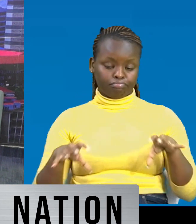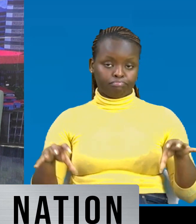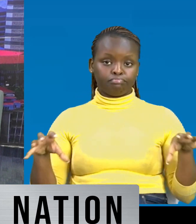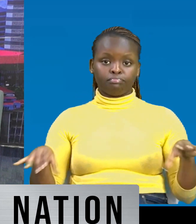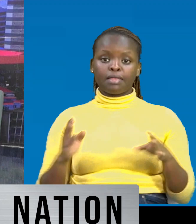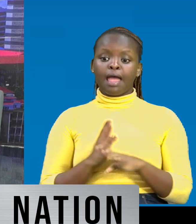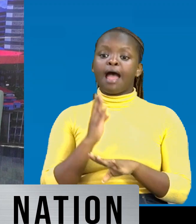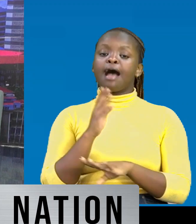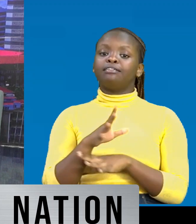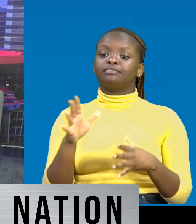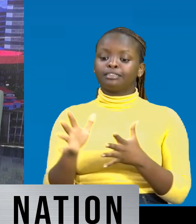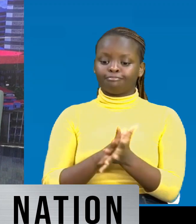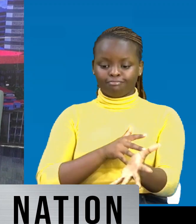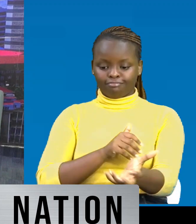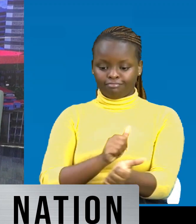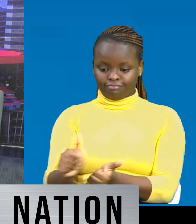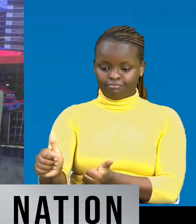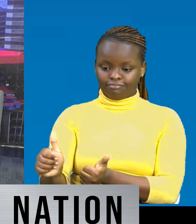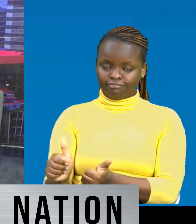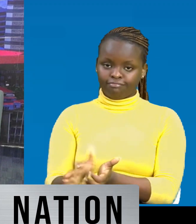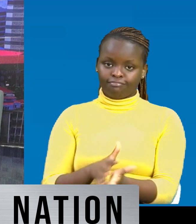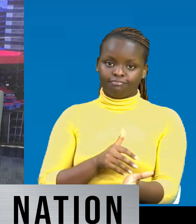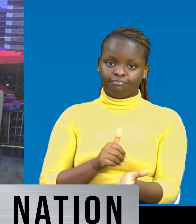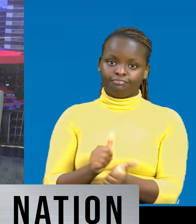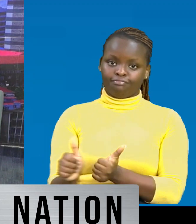after that demolition,